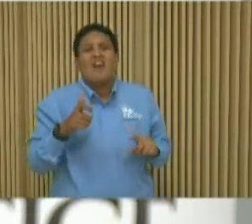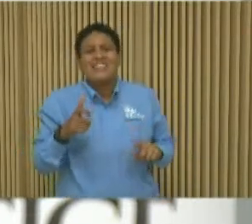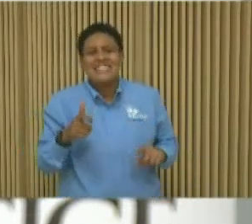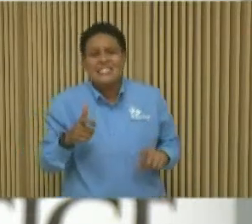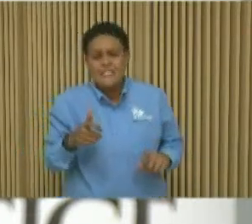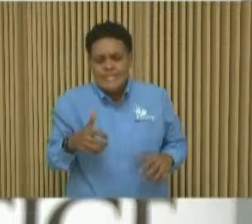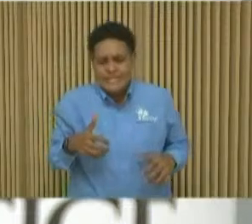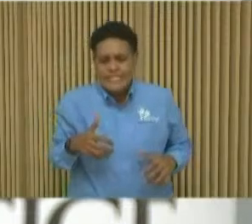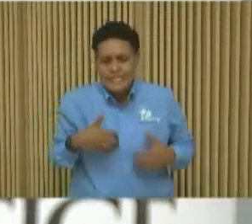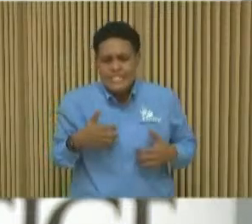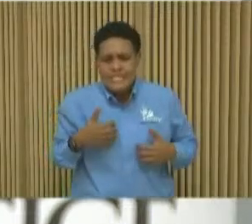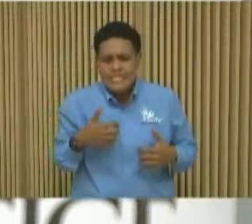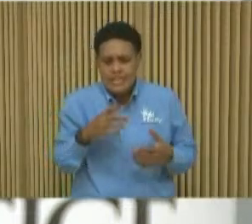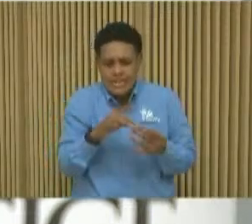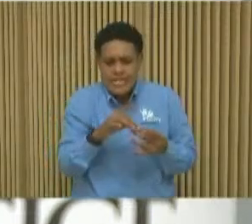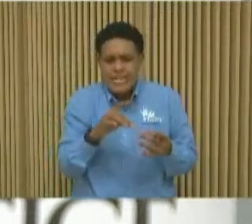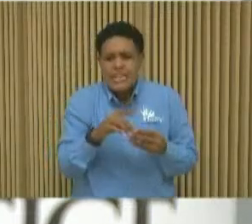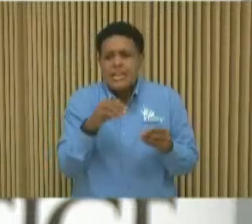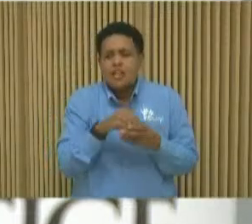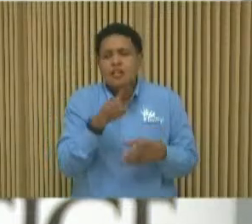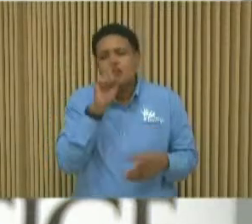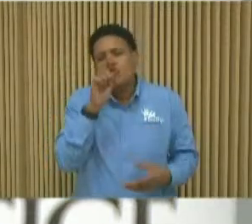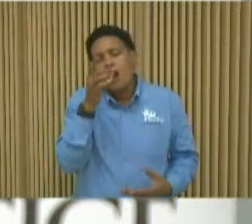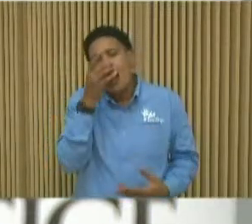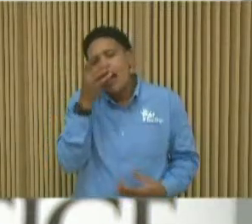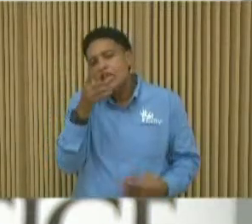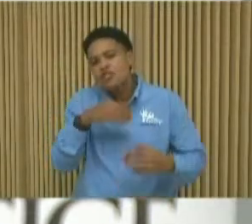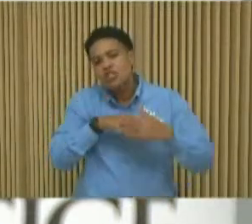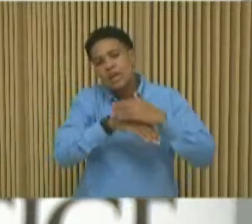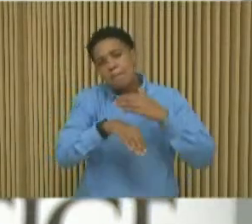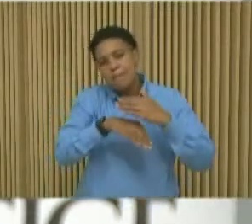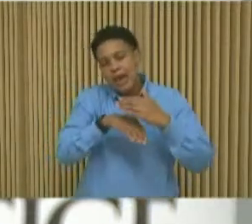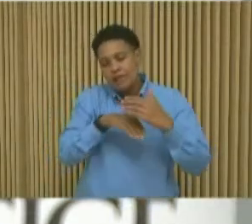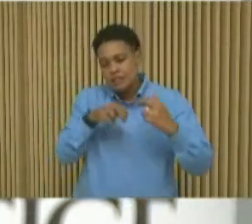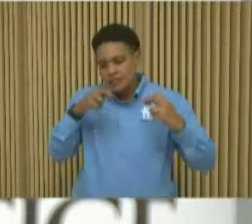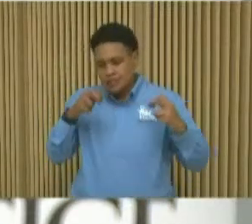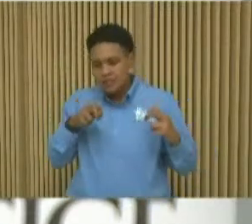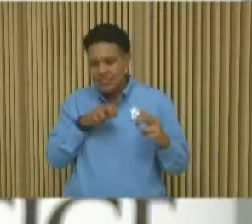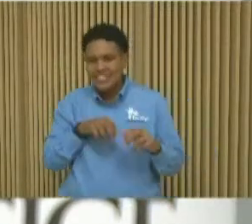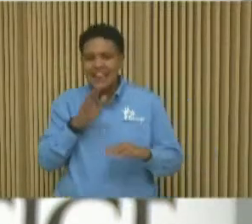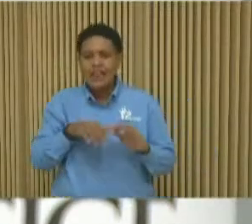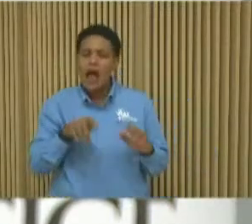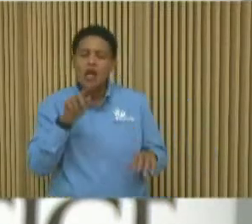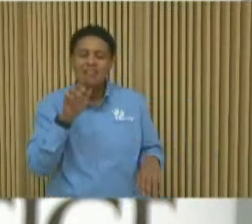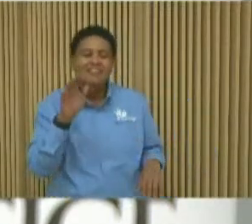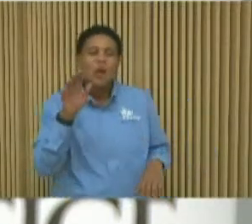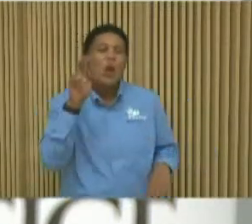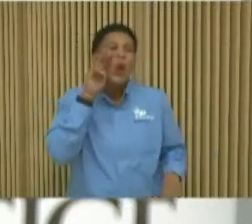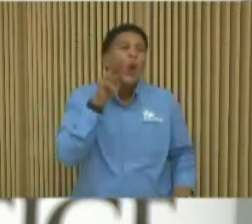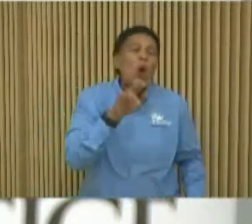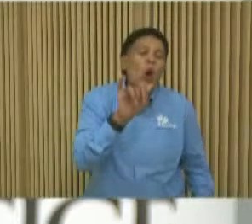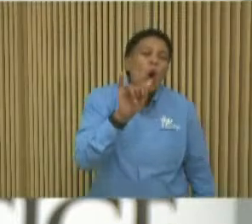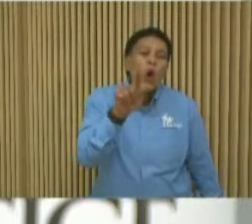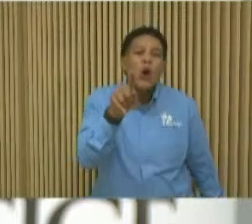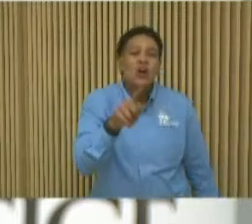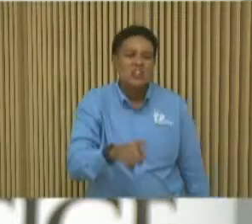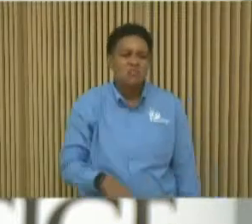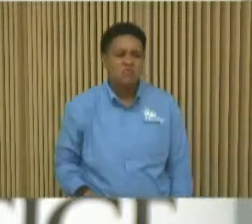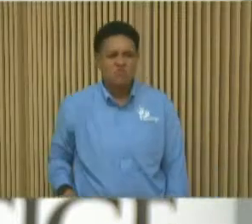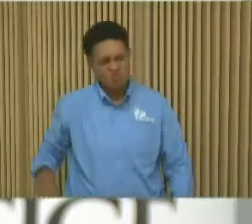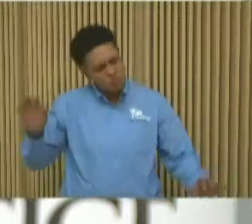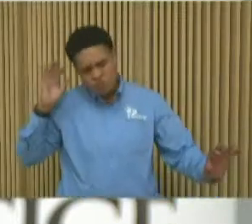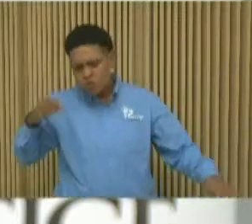heels into an interest-based mediation. So instead of looking at, you know, your hard and